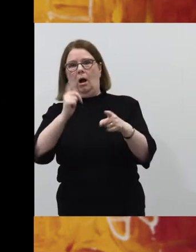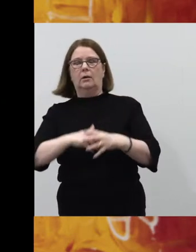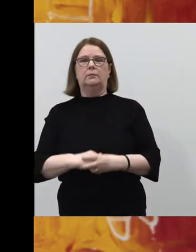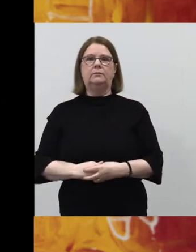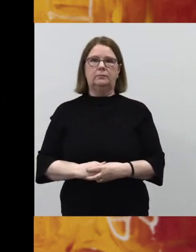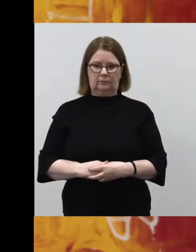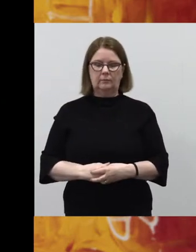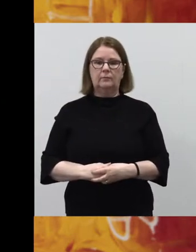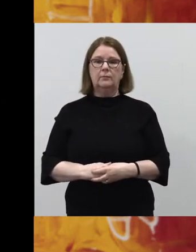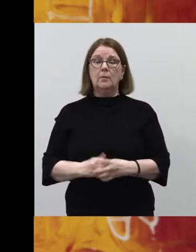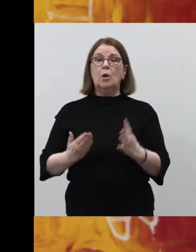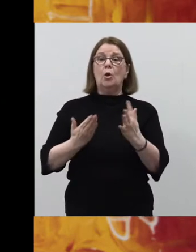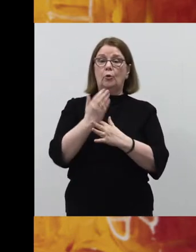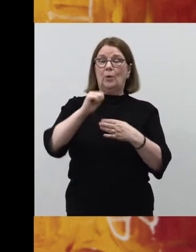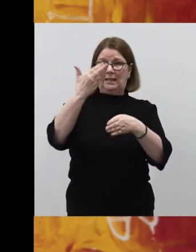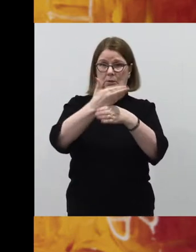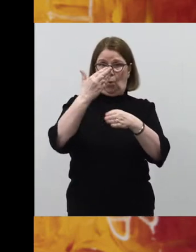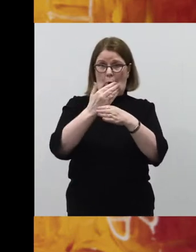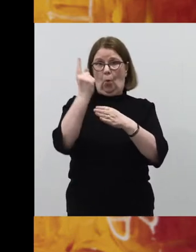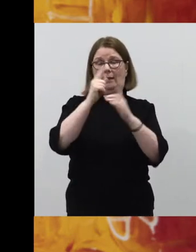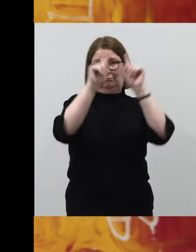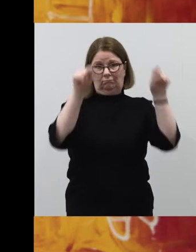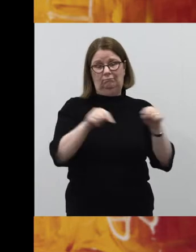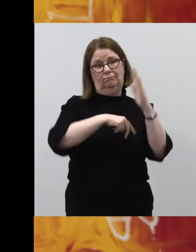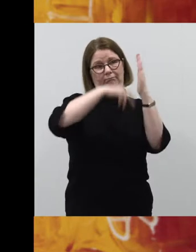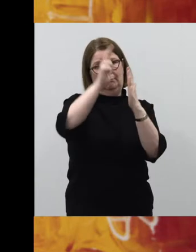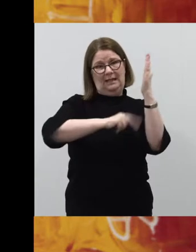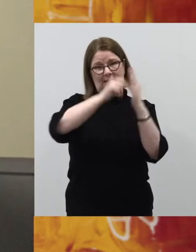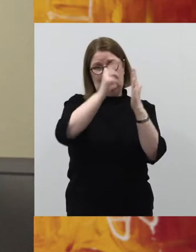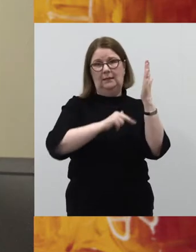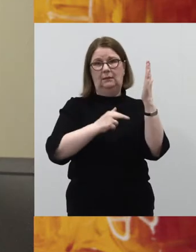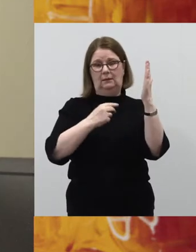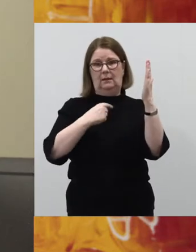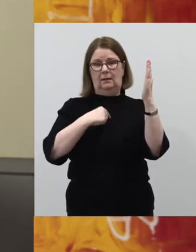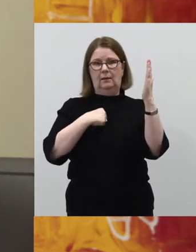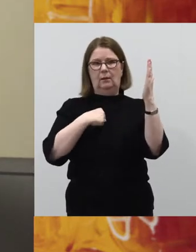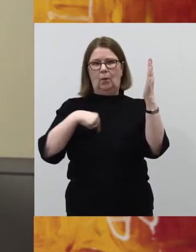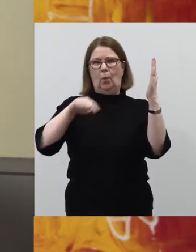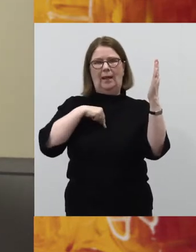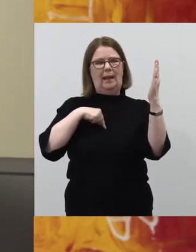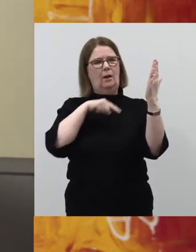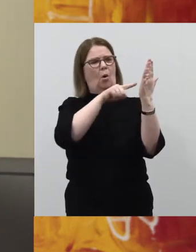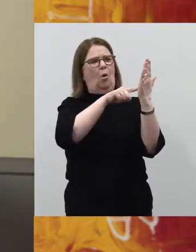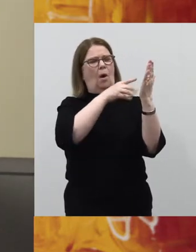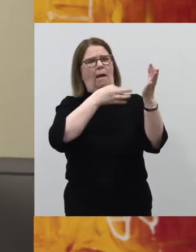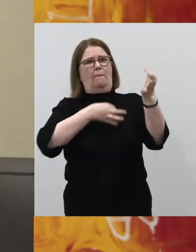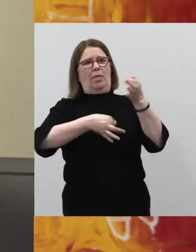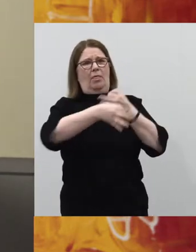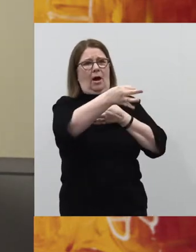and potent image for the artist, and Munch returned to it over the next 20 years, up until